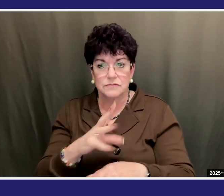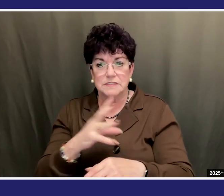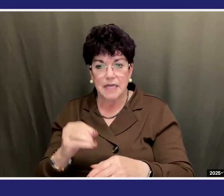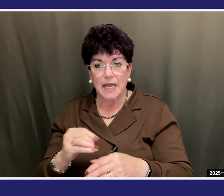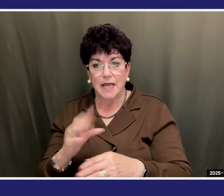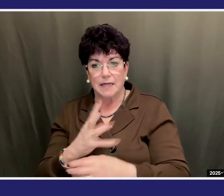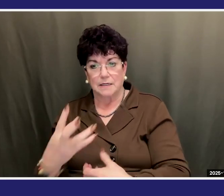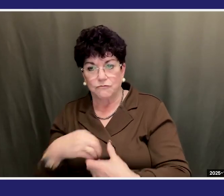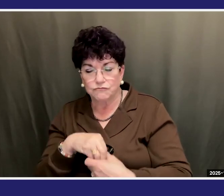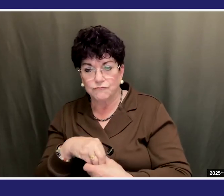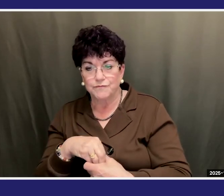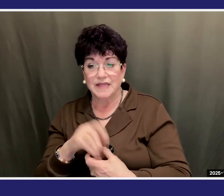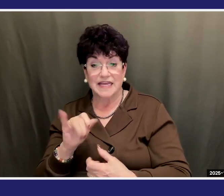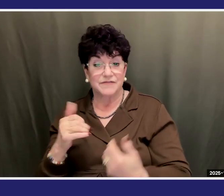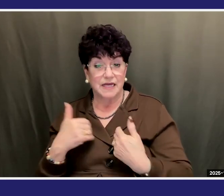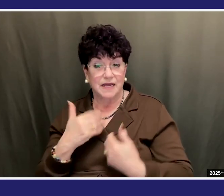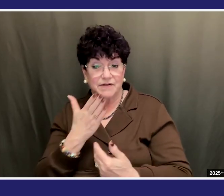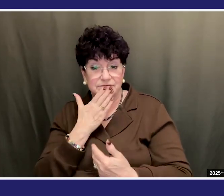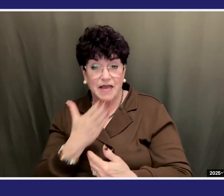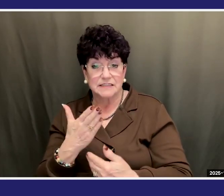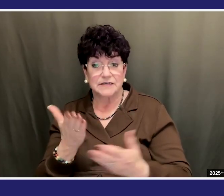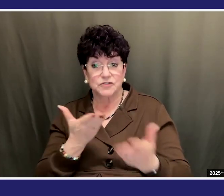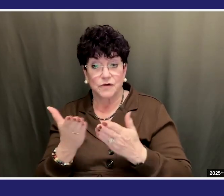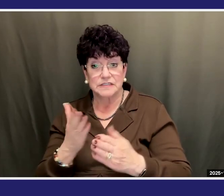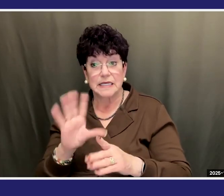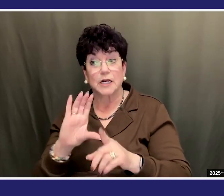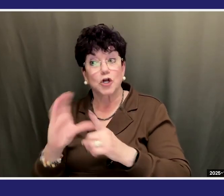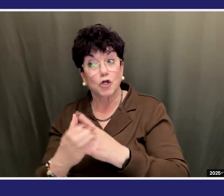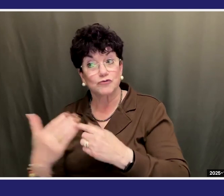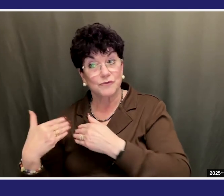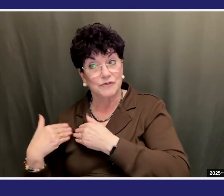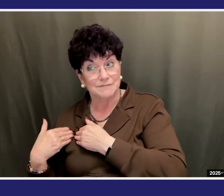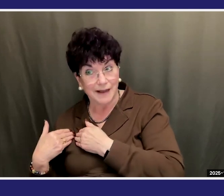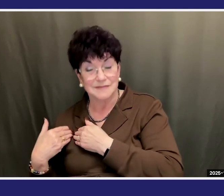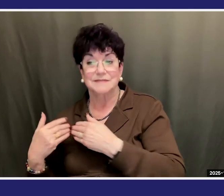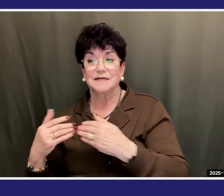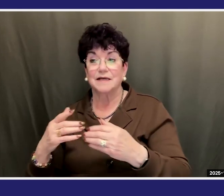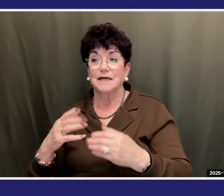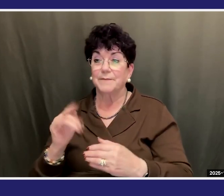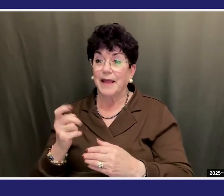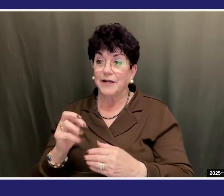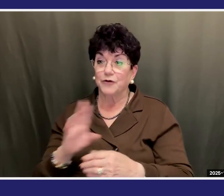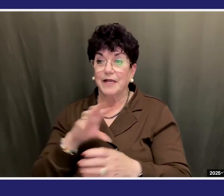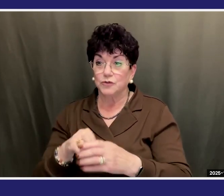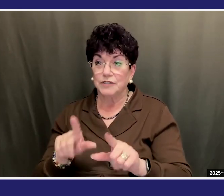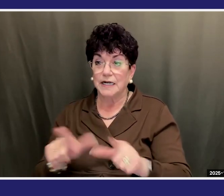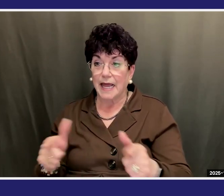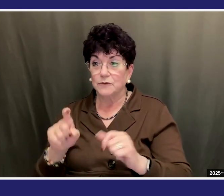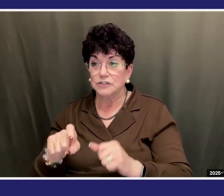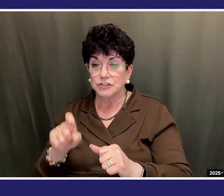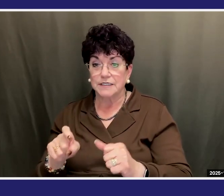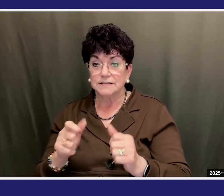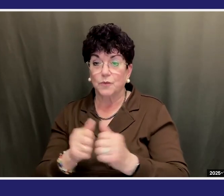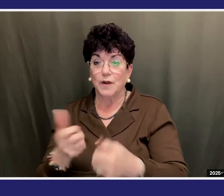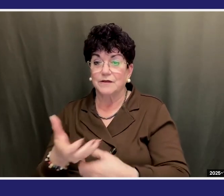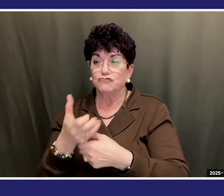they are getting effective services in a culturally responsive manner that includes language needs by trusted